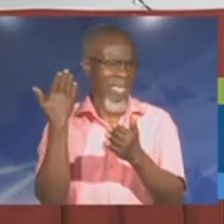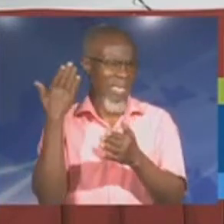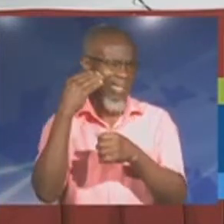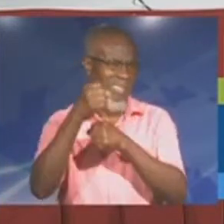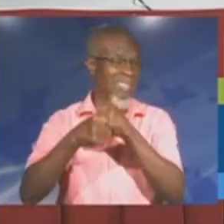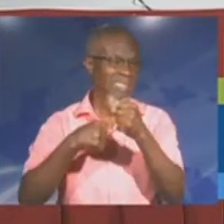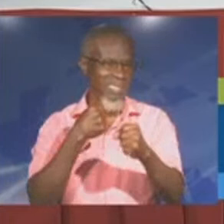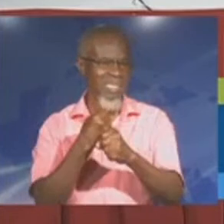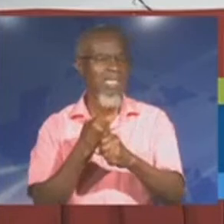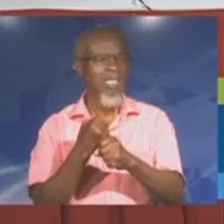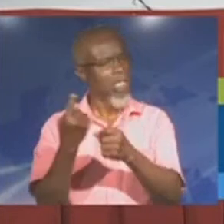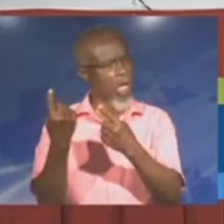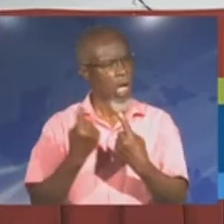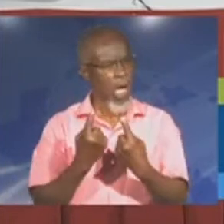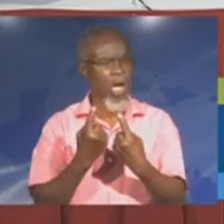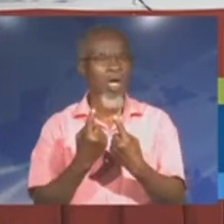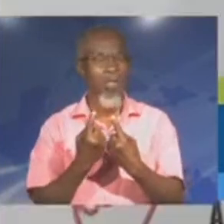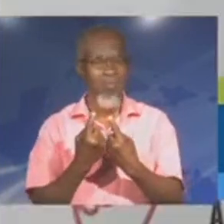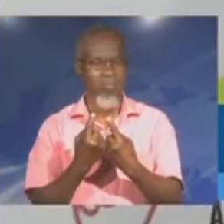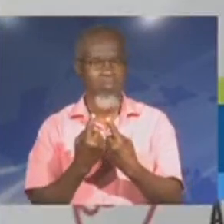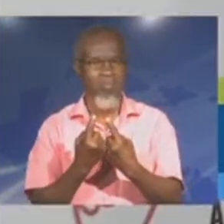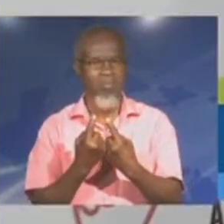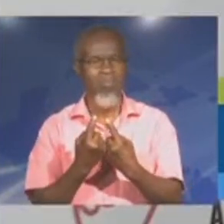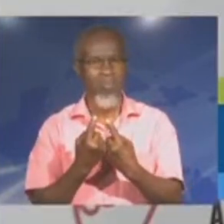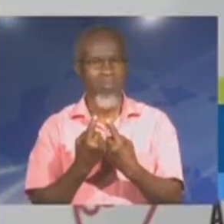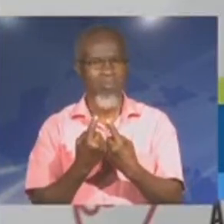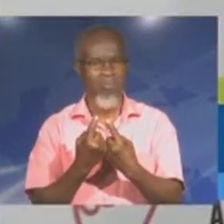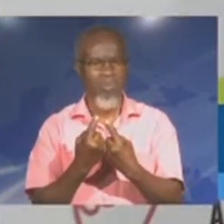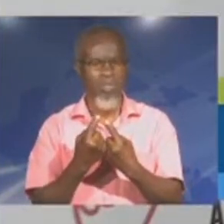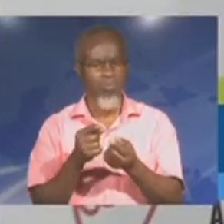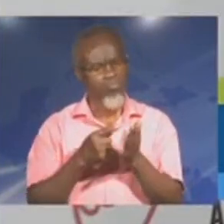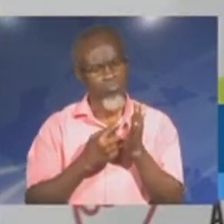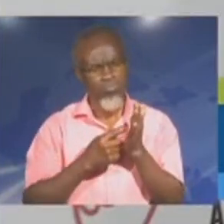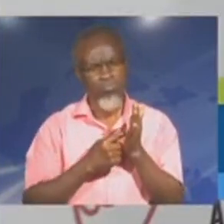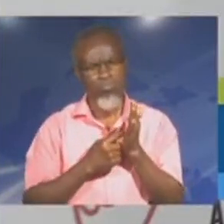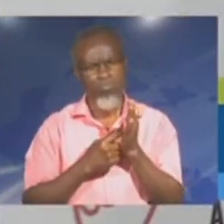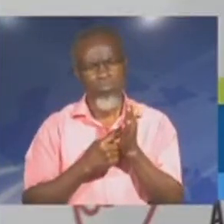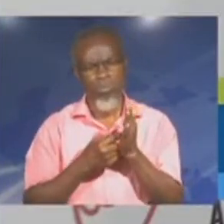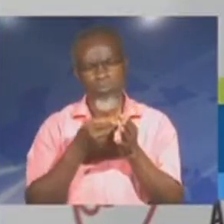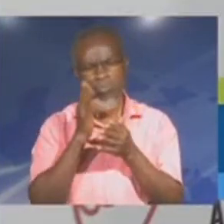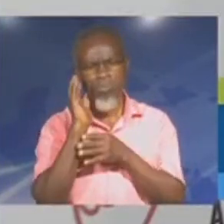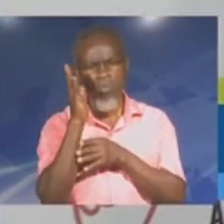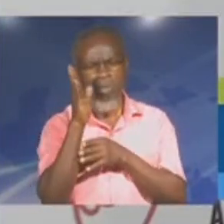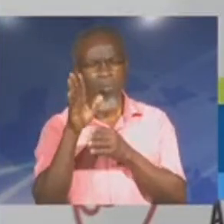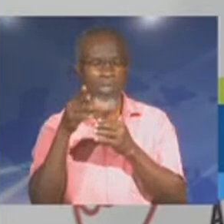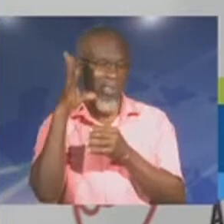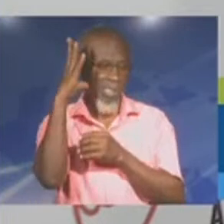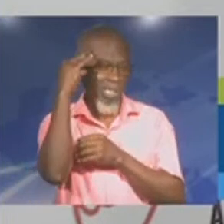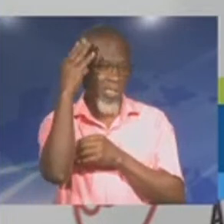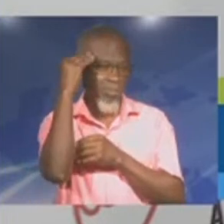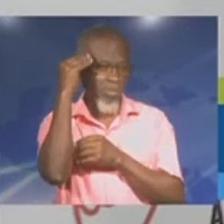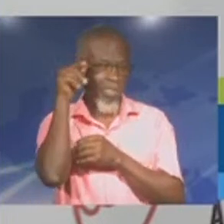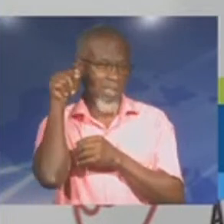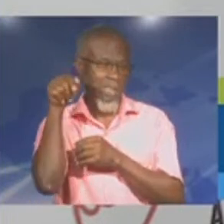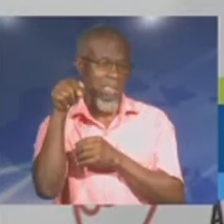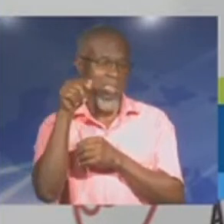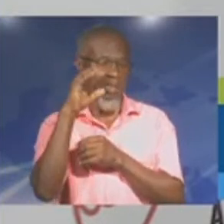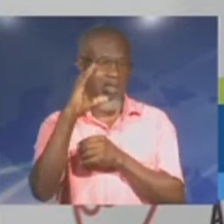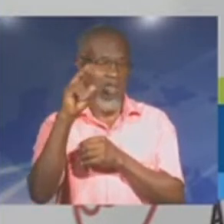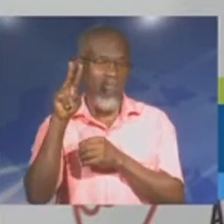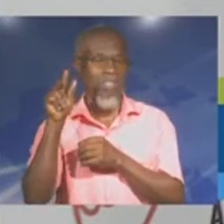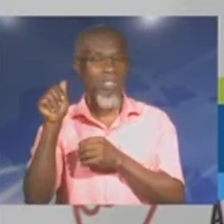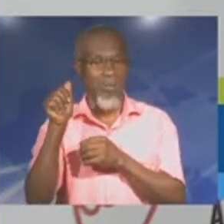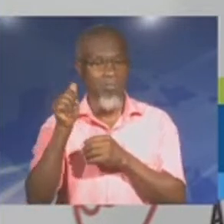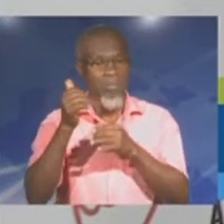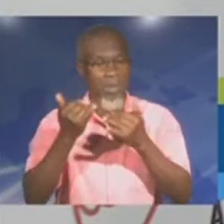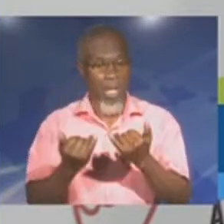her experience attending the COVID-19 patients in the ICU ward at the Couva Hospital. This morning, she's